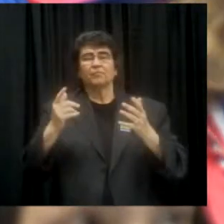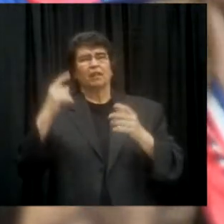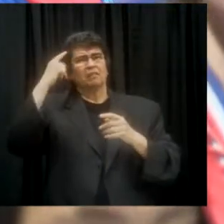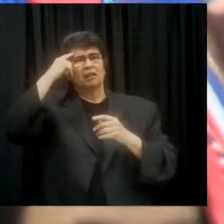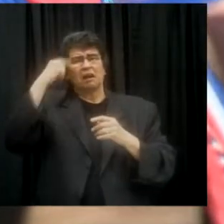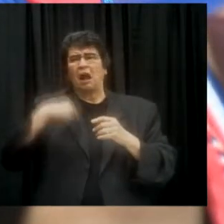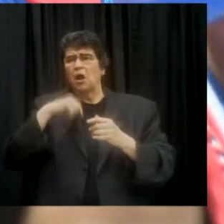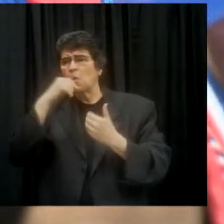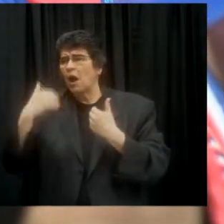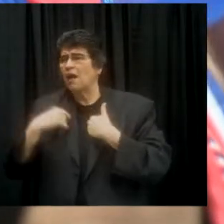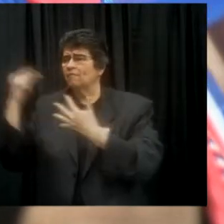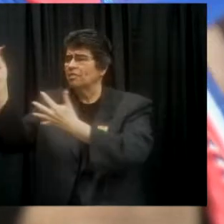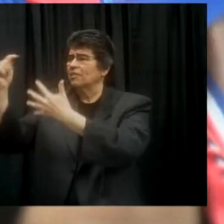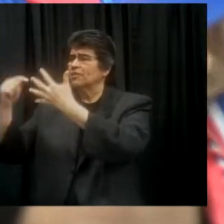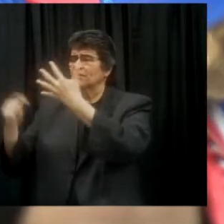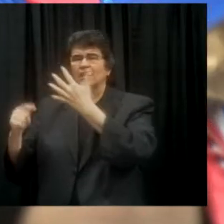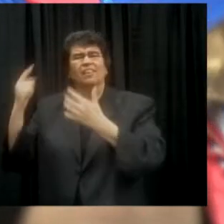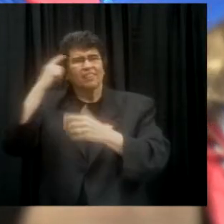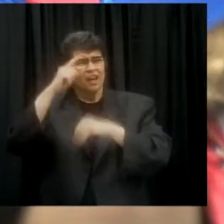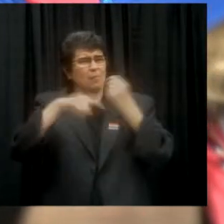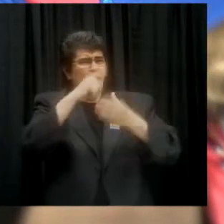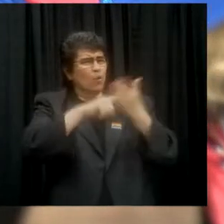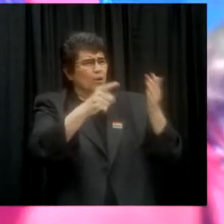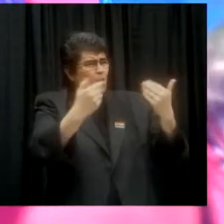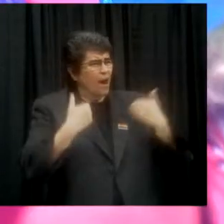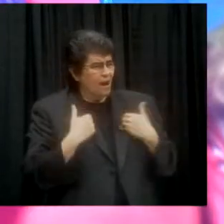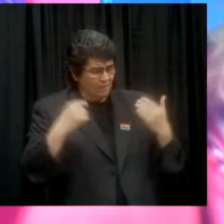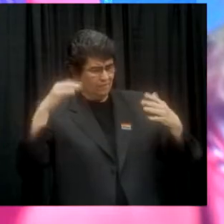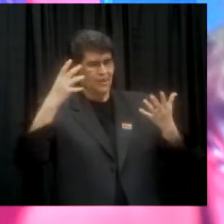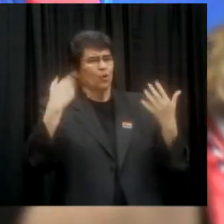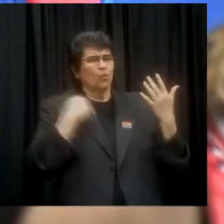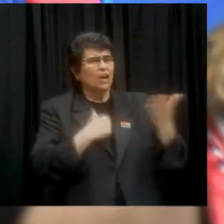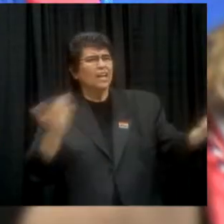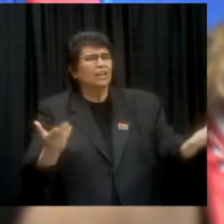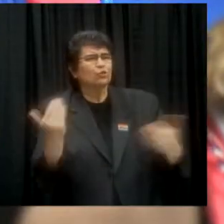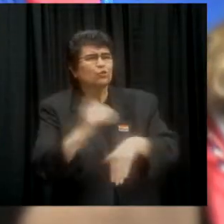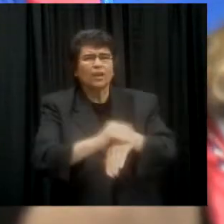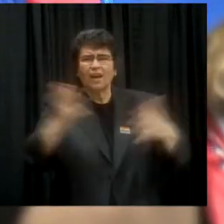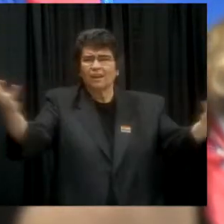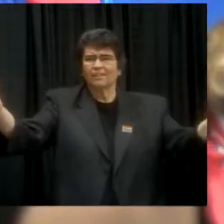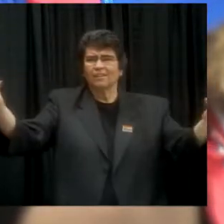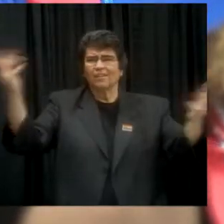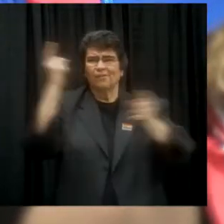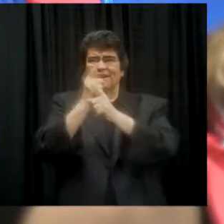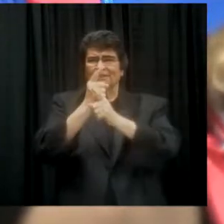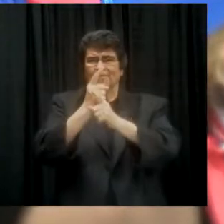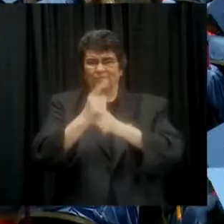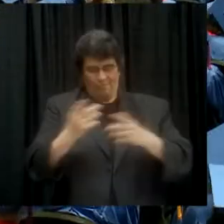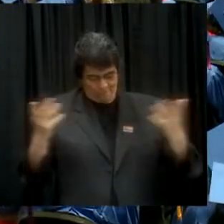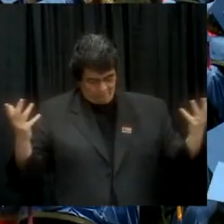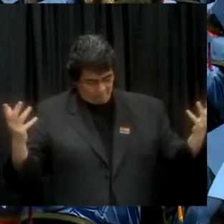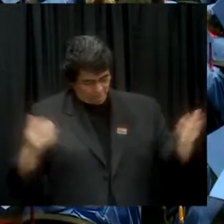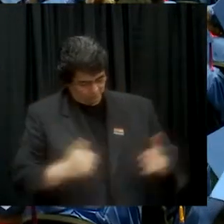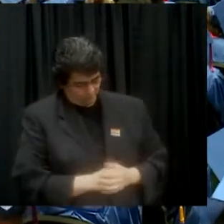don't have, think about the things you do have. I mean, we're here tonight, are we? Come on, look.